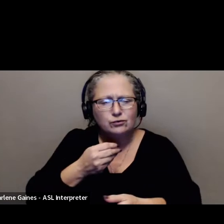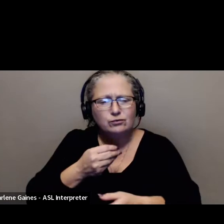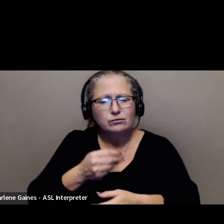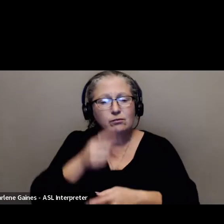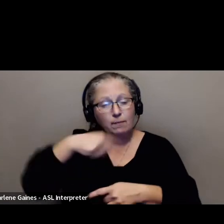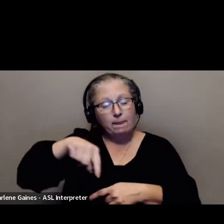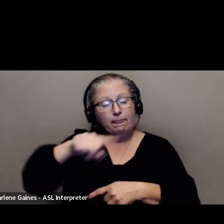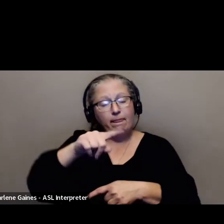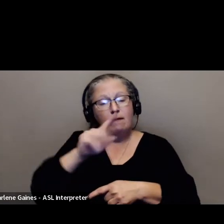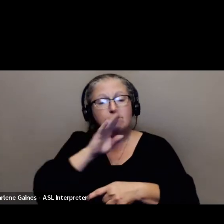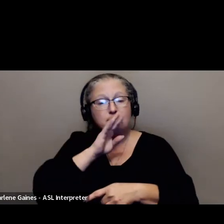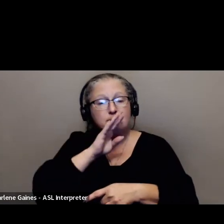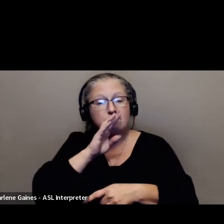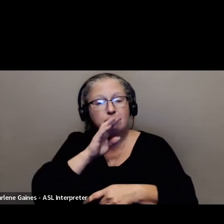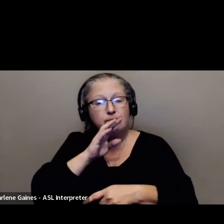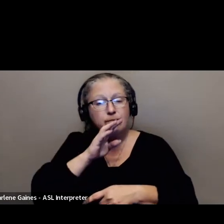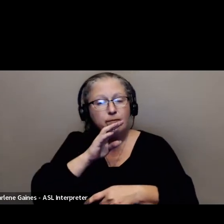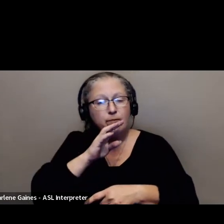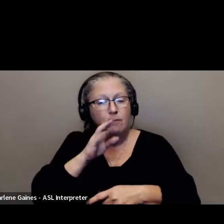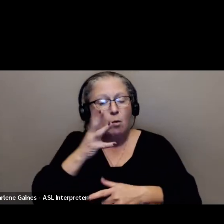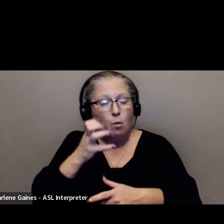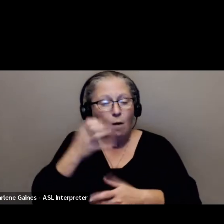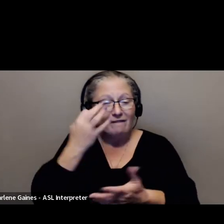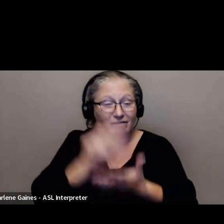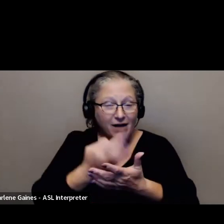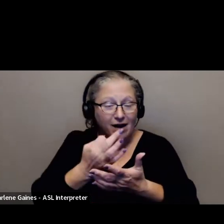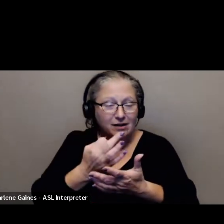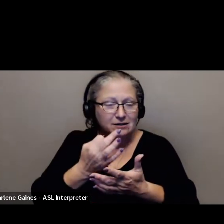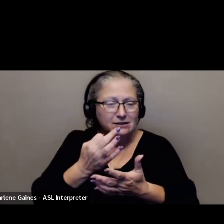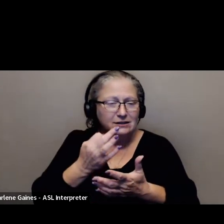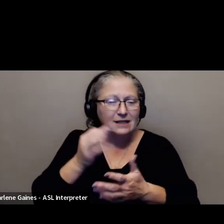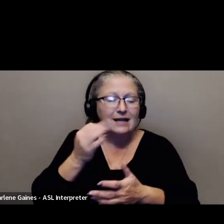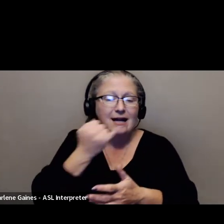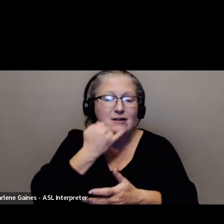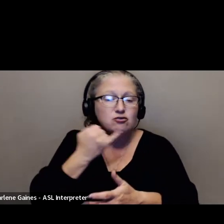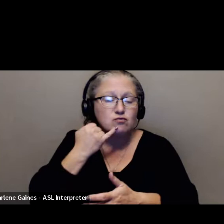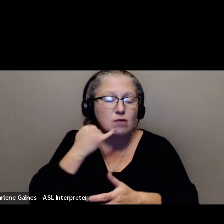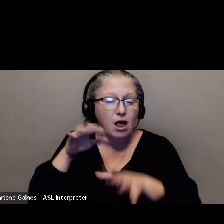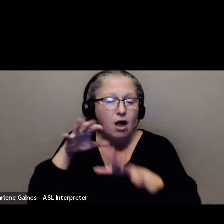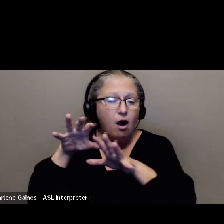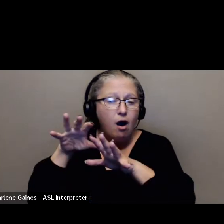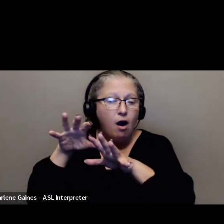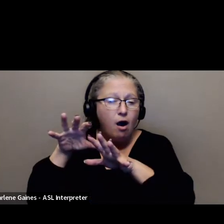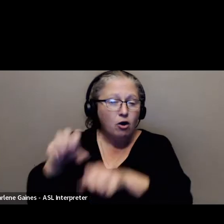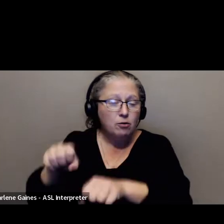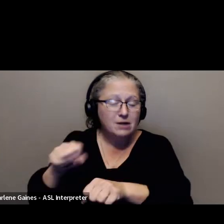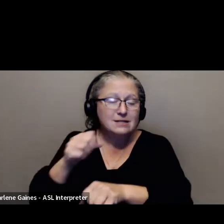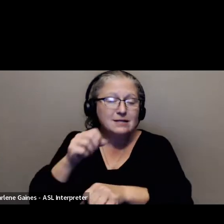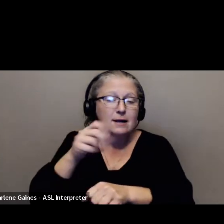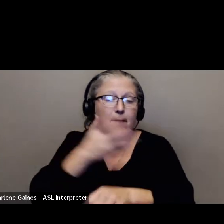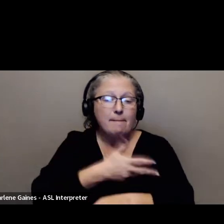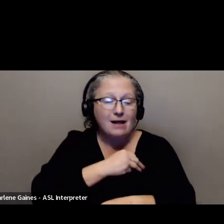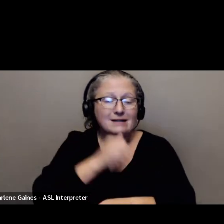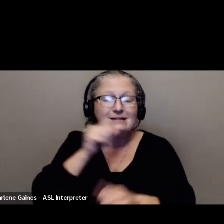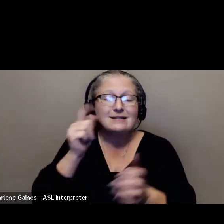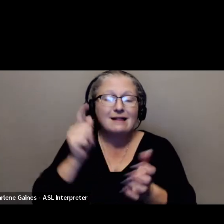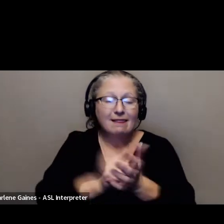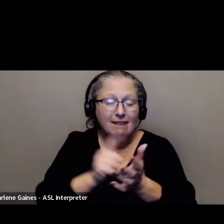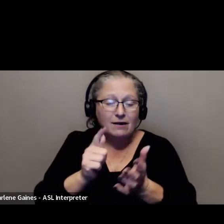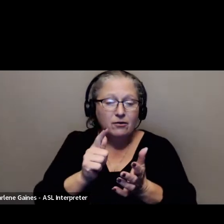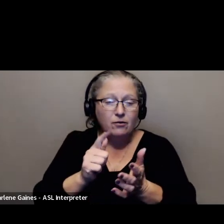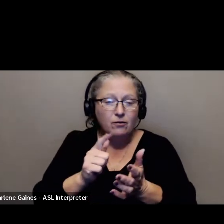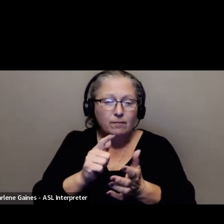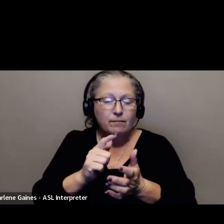those speakers who want facts, allow a few. The Israeli occupation of Palestine is illegal.